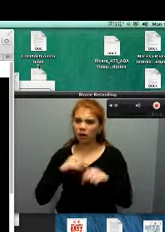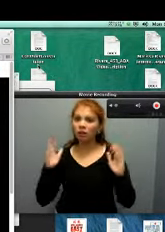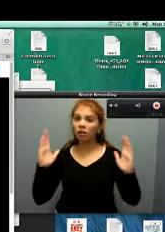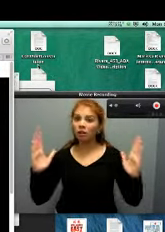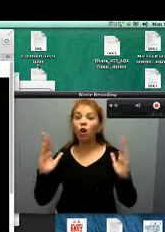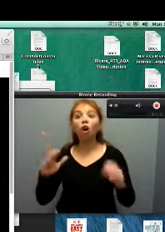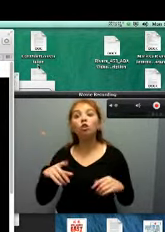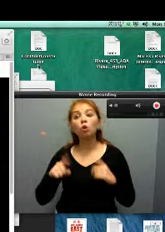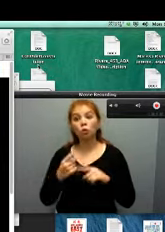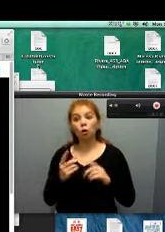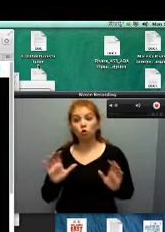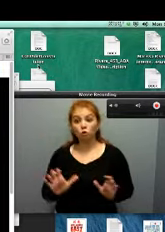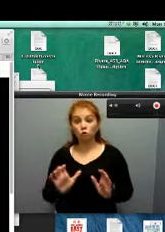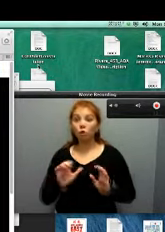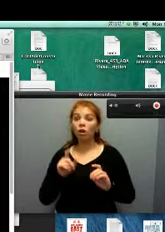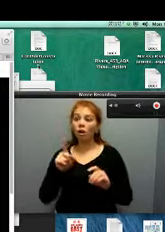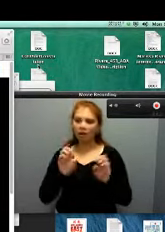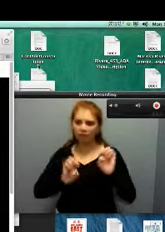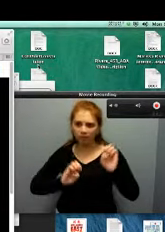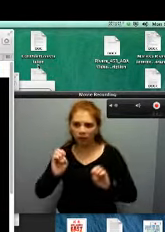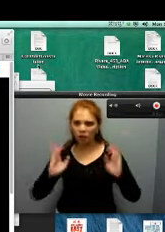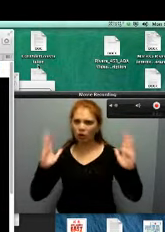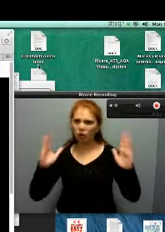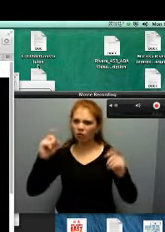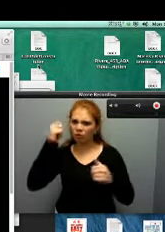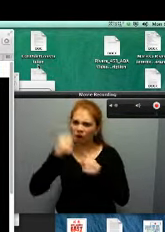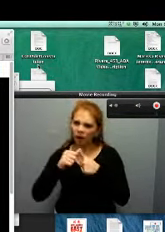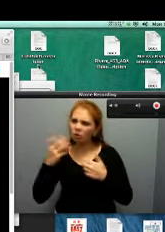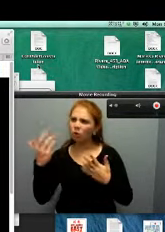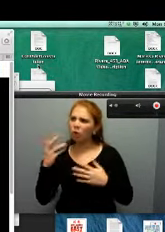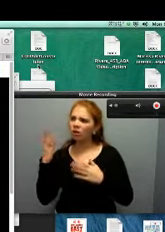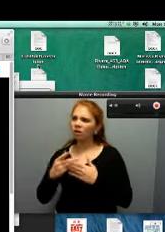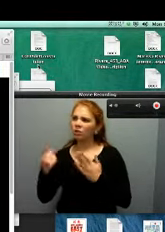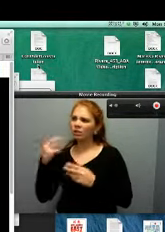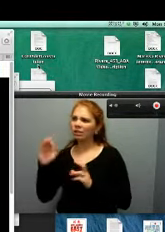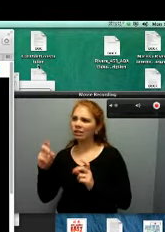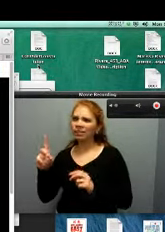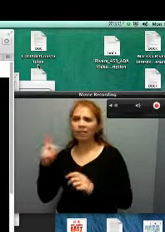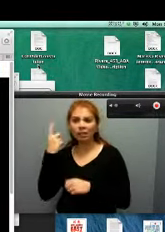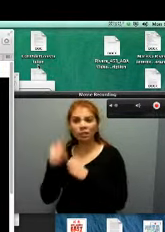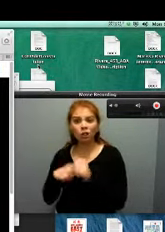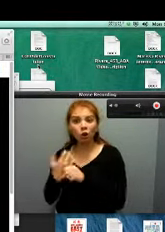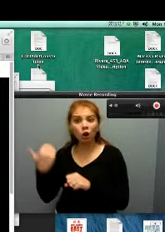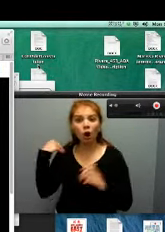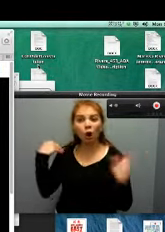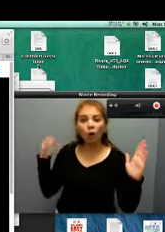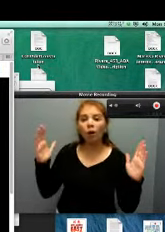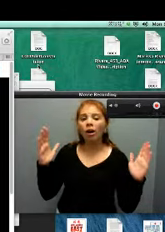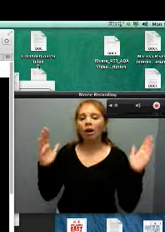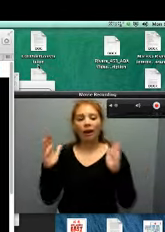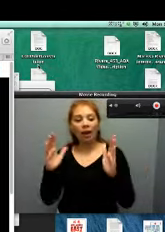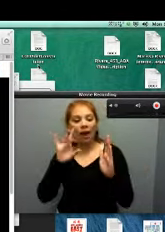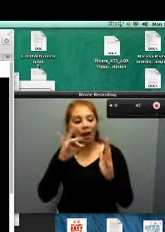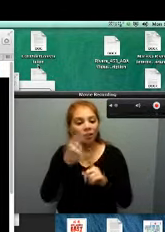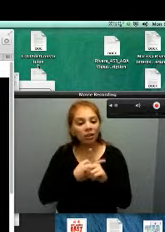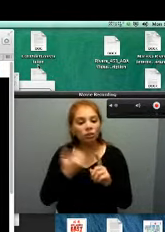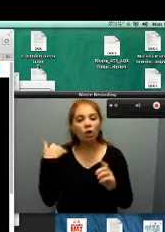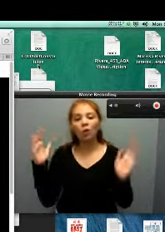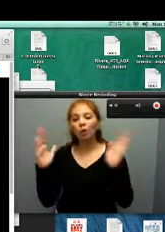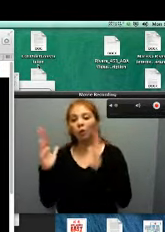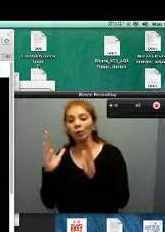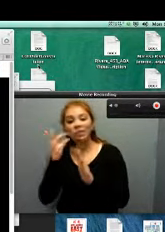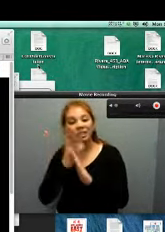So when you're doing this evaluation, you have to remember what somebody did a year ago, 8 months ago, 6 months ago, 3 months